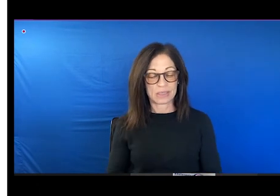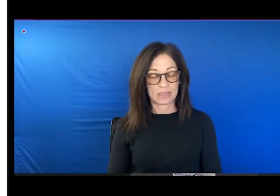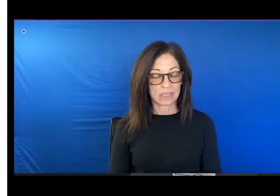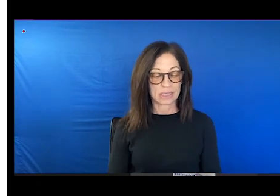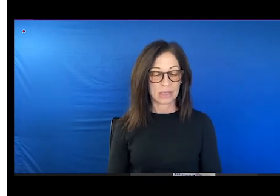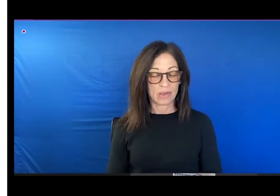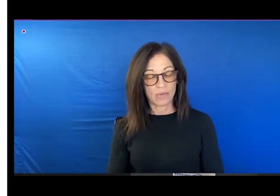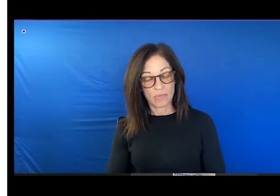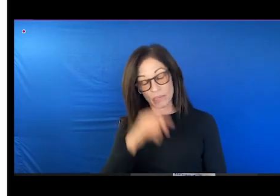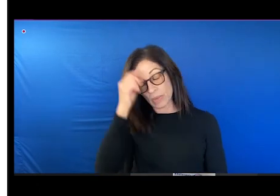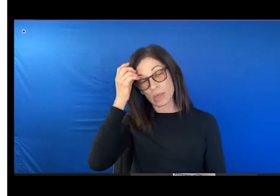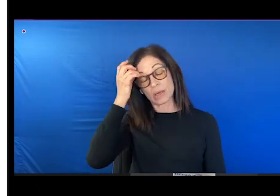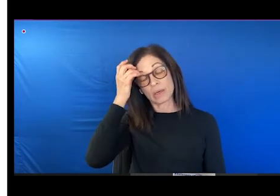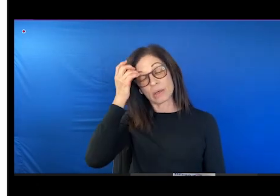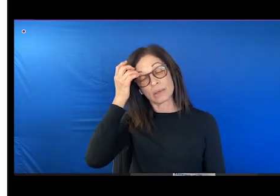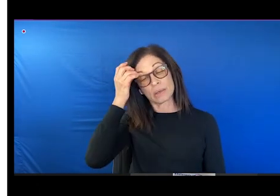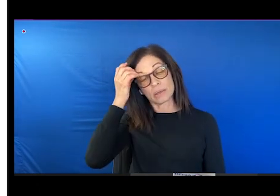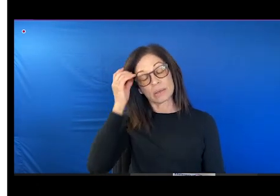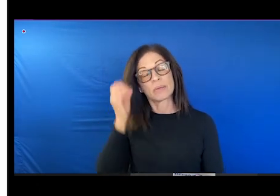of those